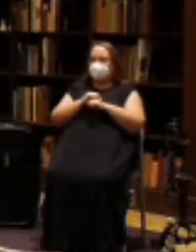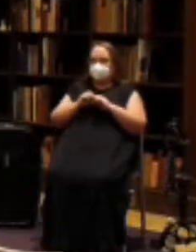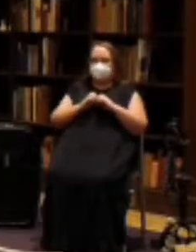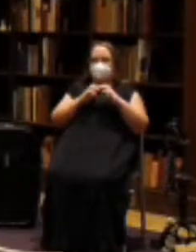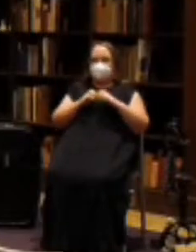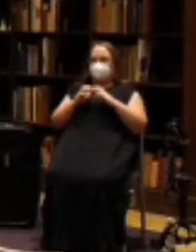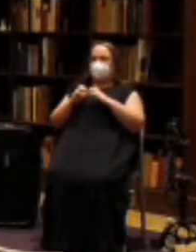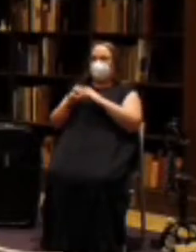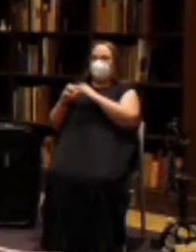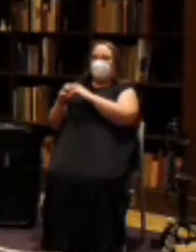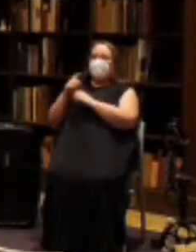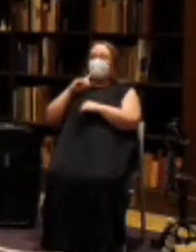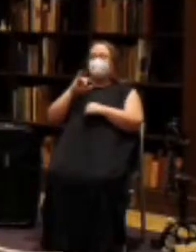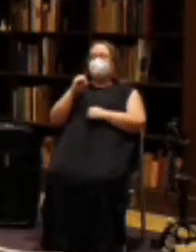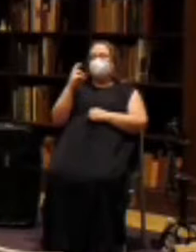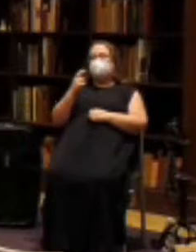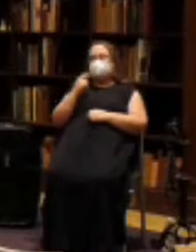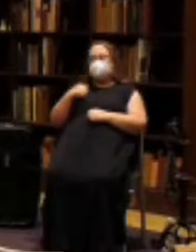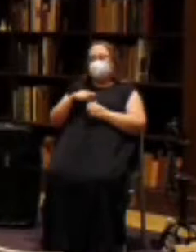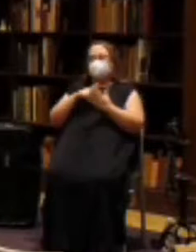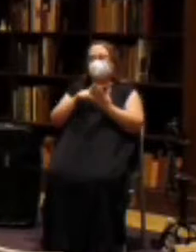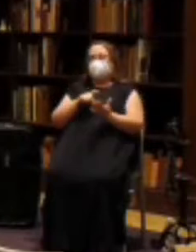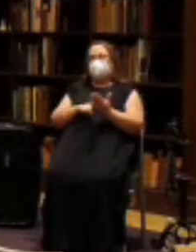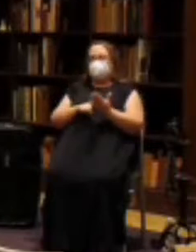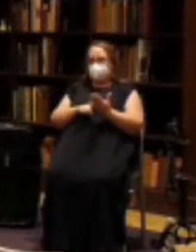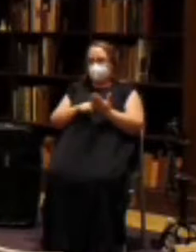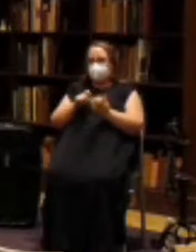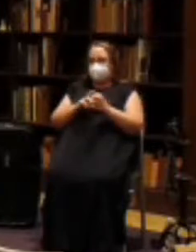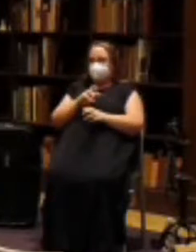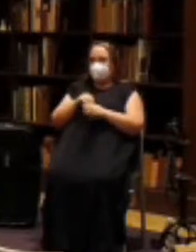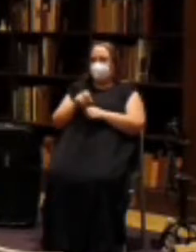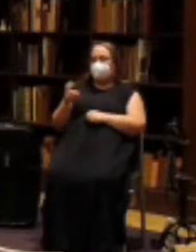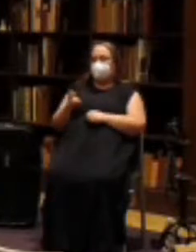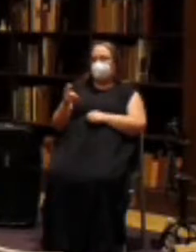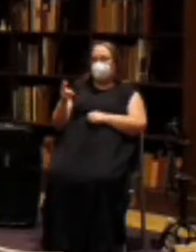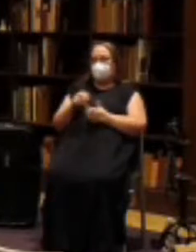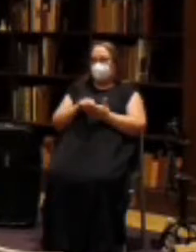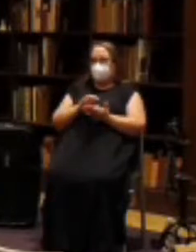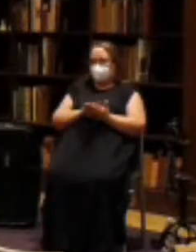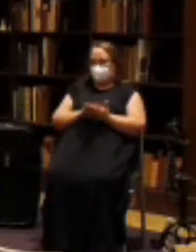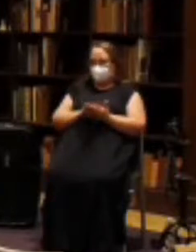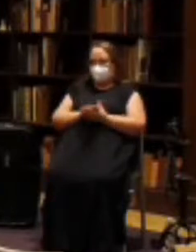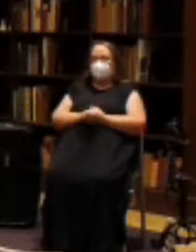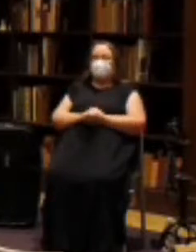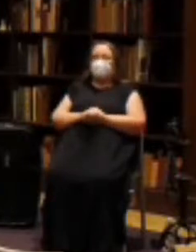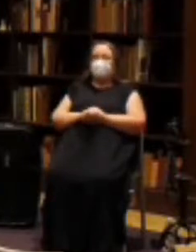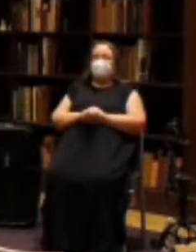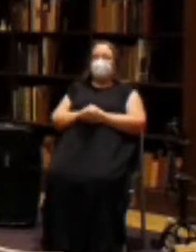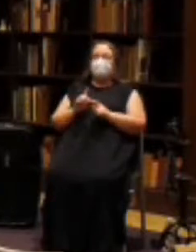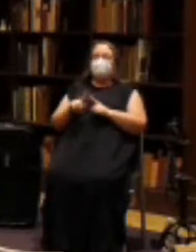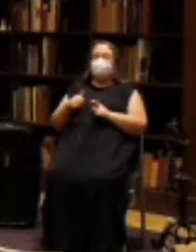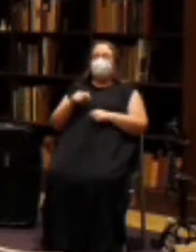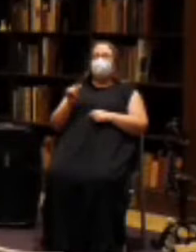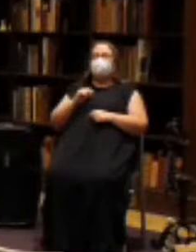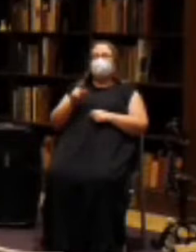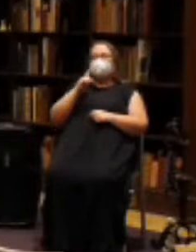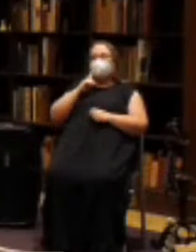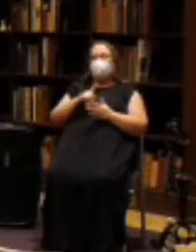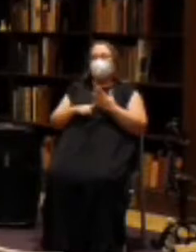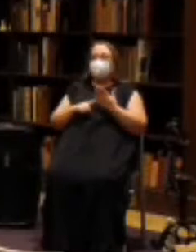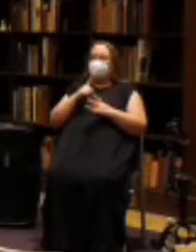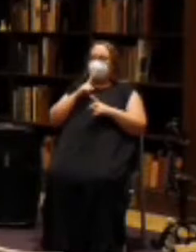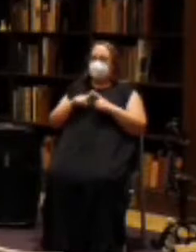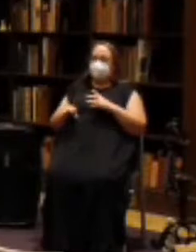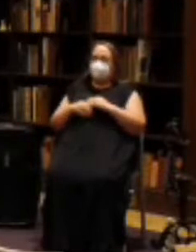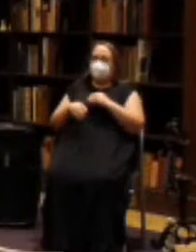Right? And for that reason alone, we should acknowledge them as part of the historical record, right? But I also think what's to build